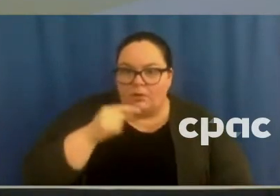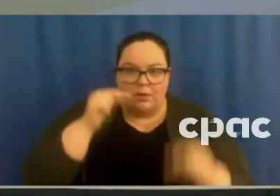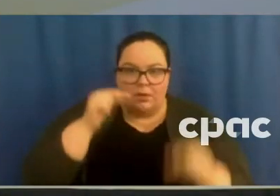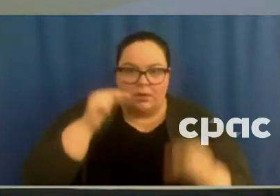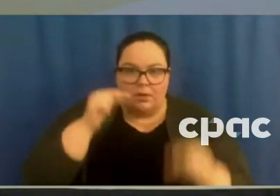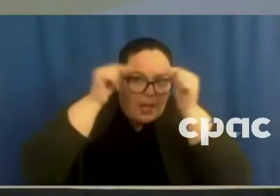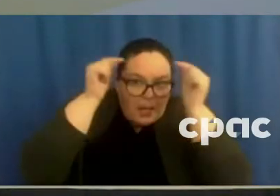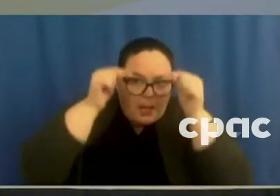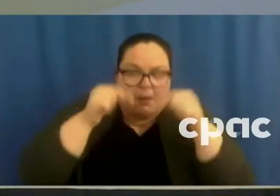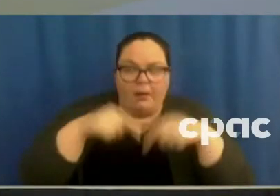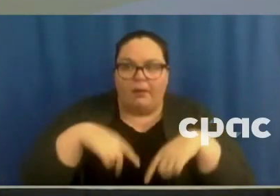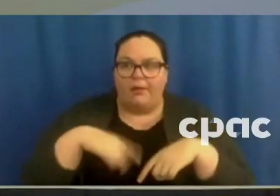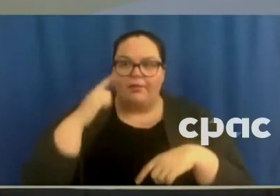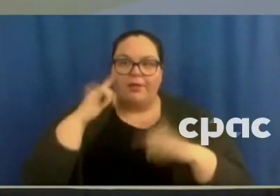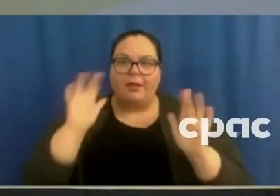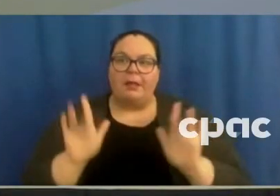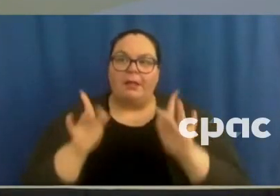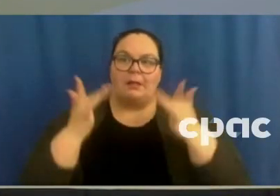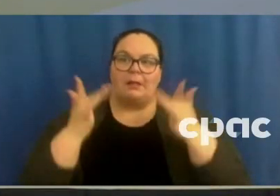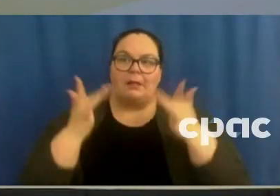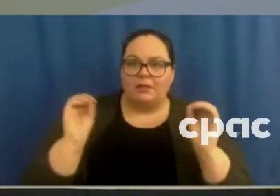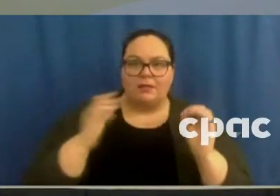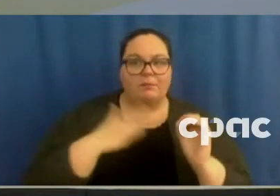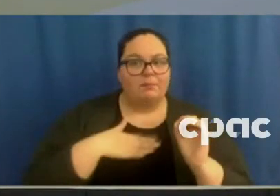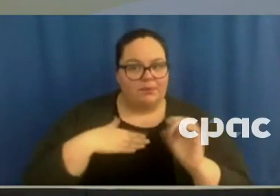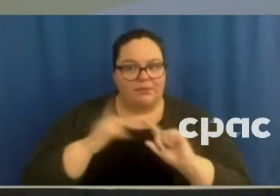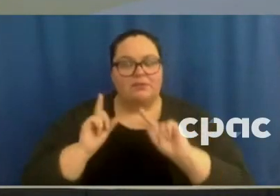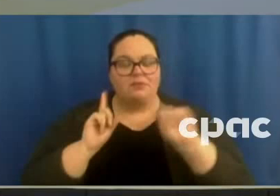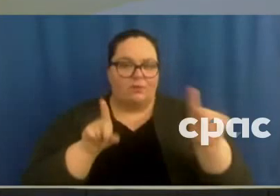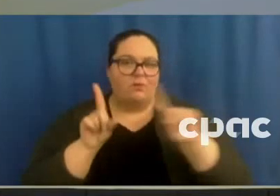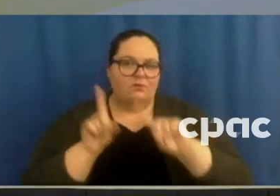these exposure sites or not, go get tested.